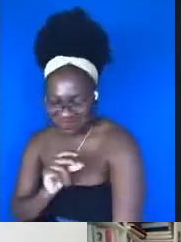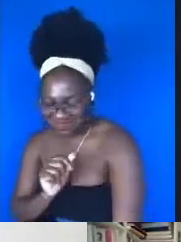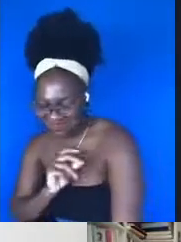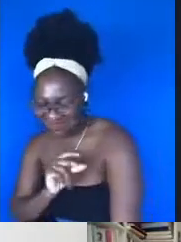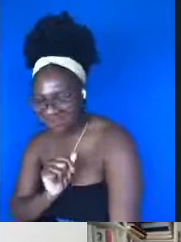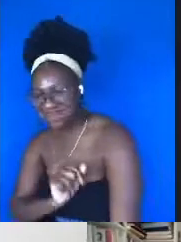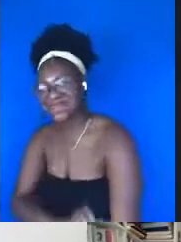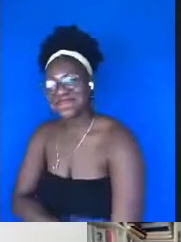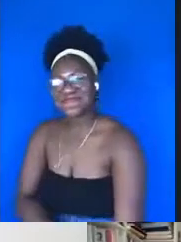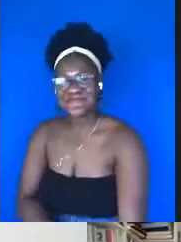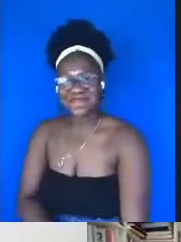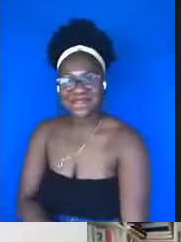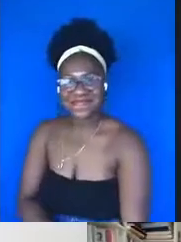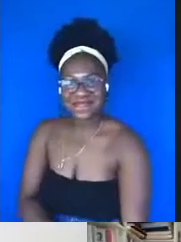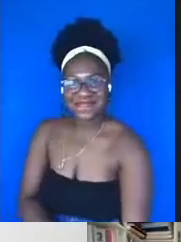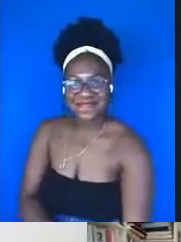yeah.